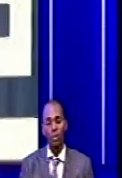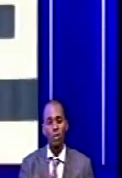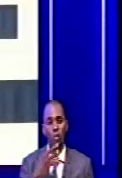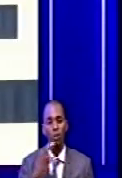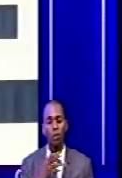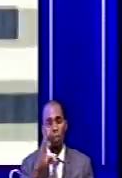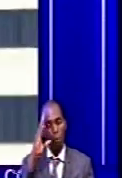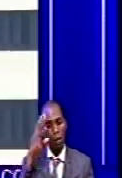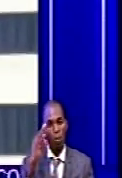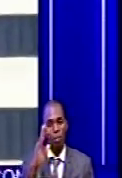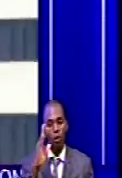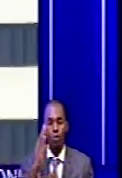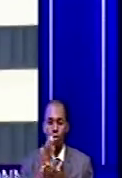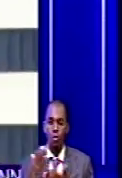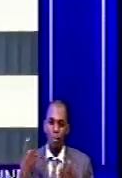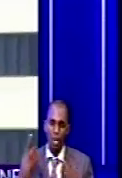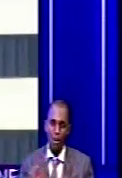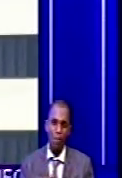another.